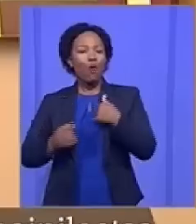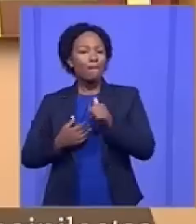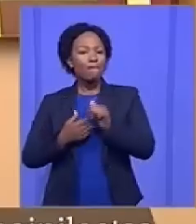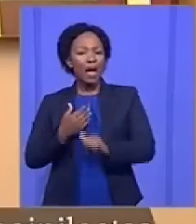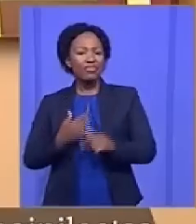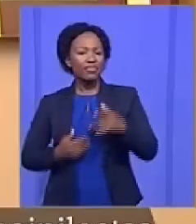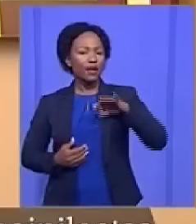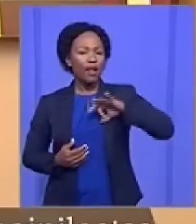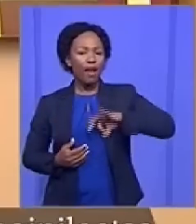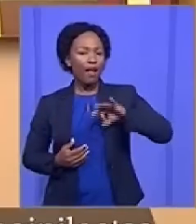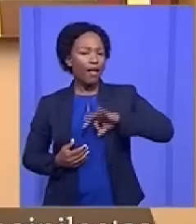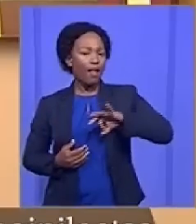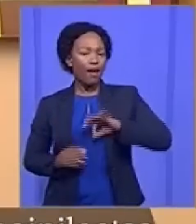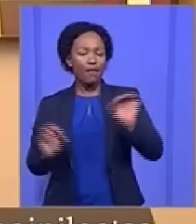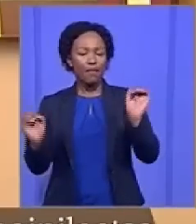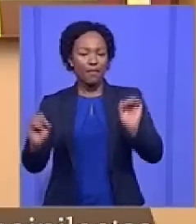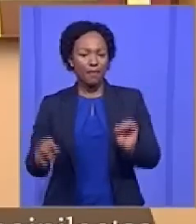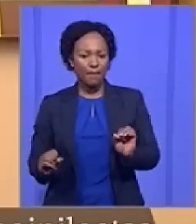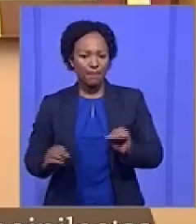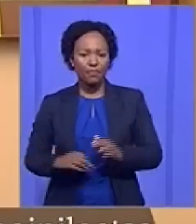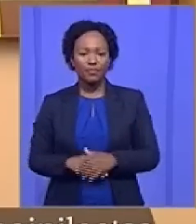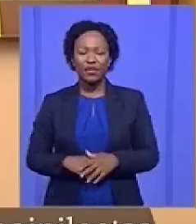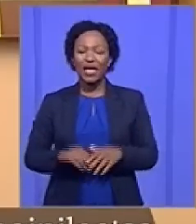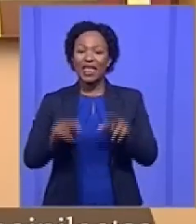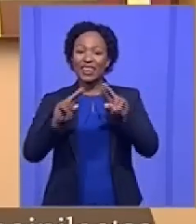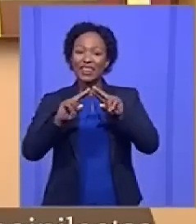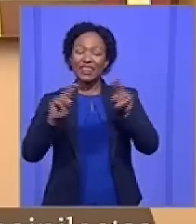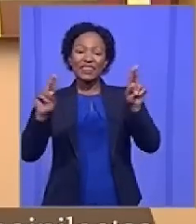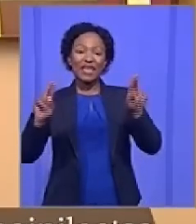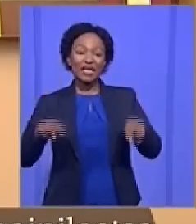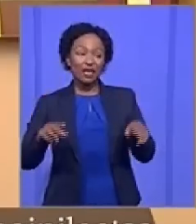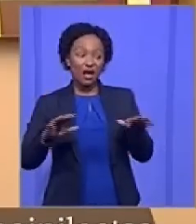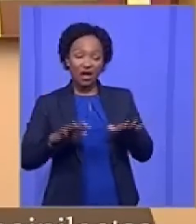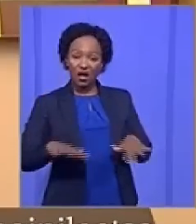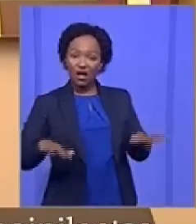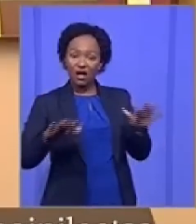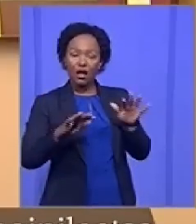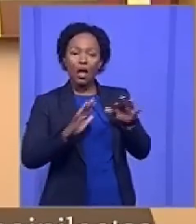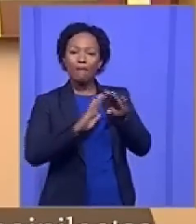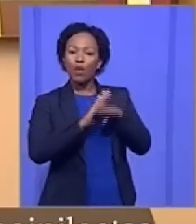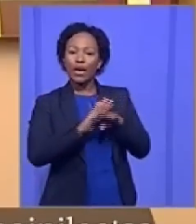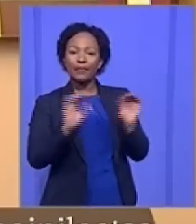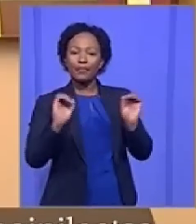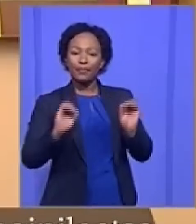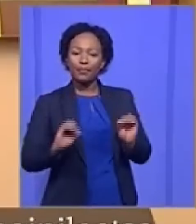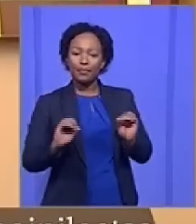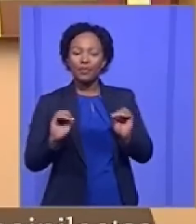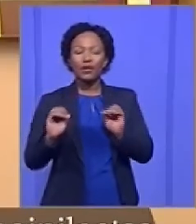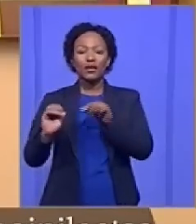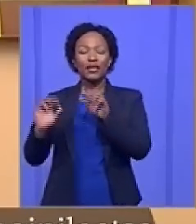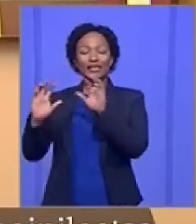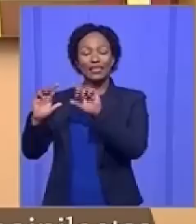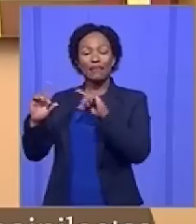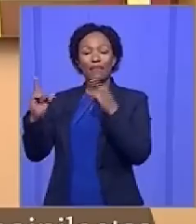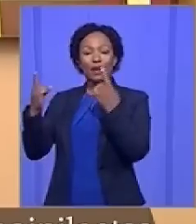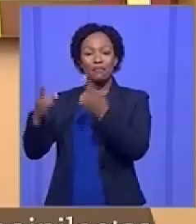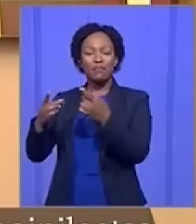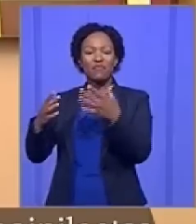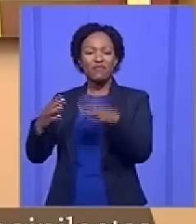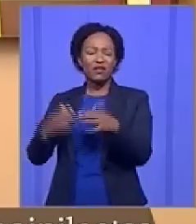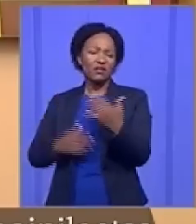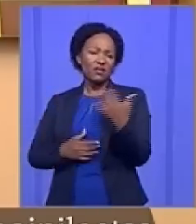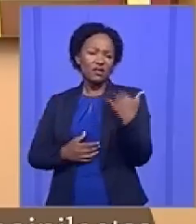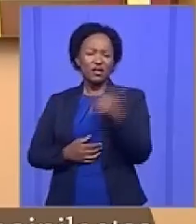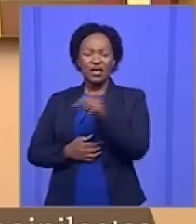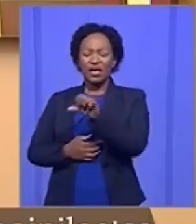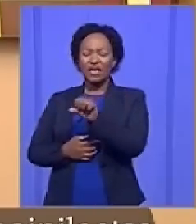kgwedi. Ga gona di programa tse di diragalang go theater. Department re tshepisitse the time ba cancela SLA en